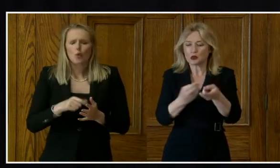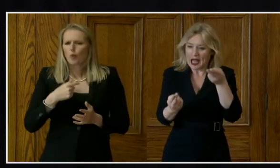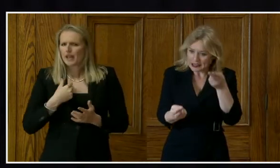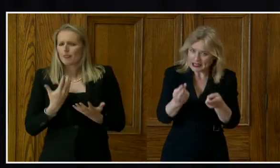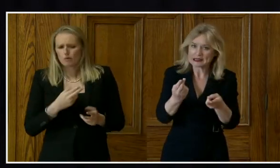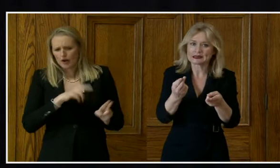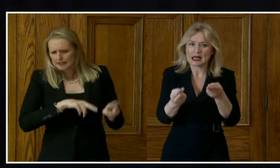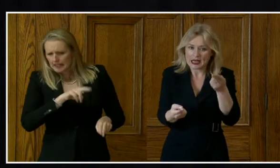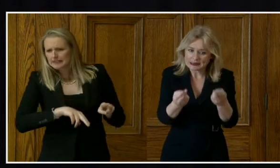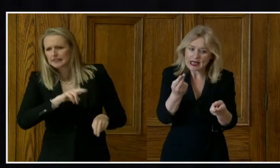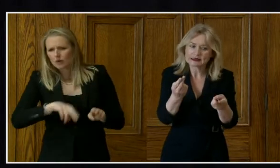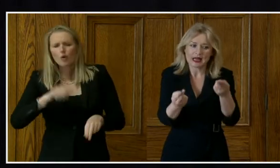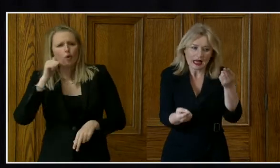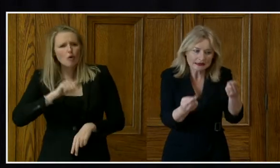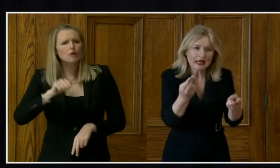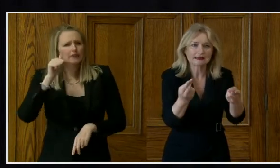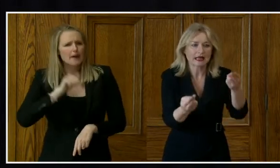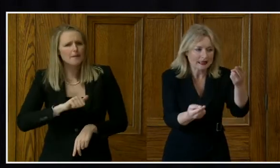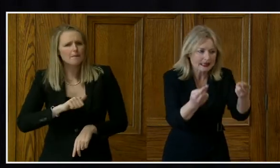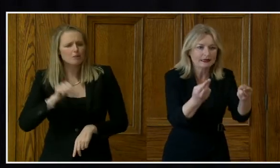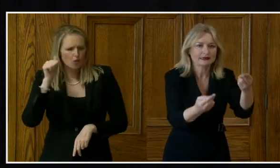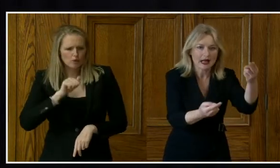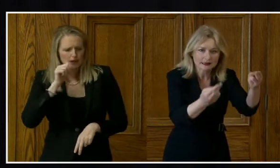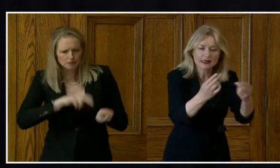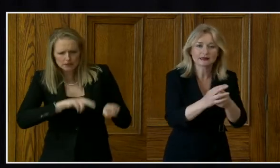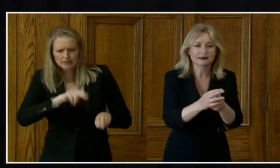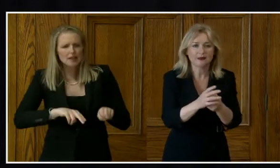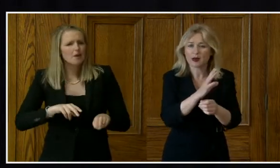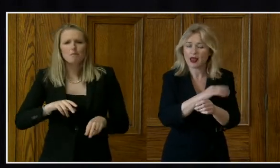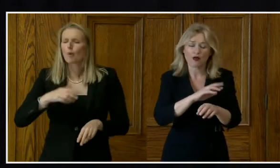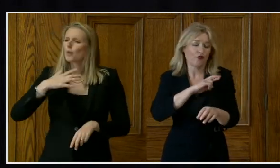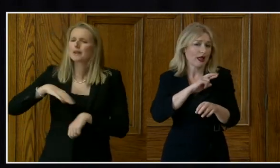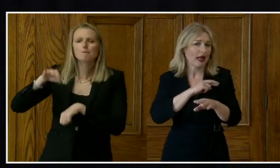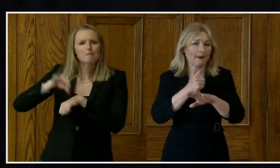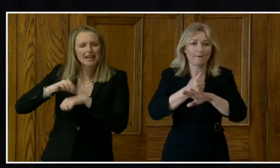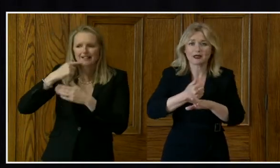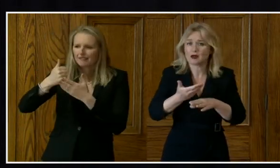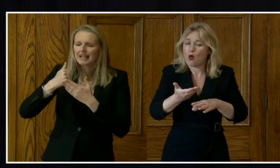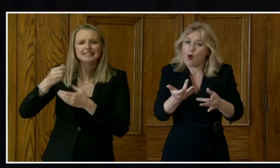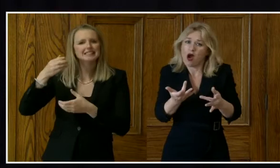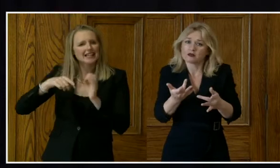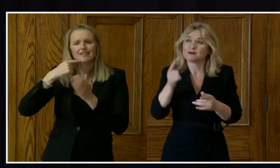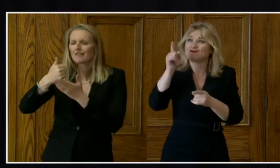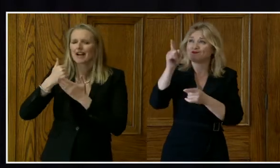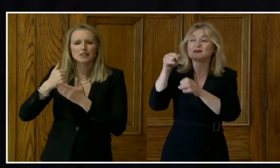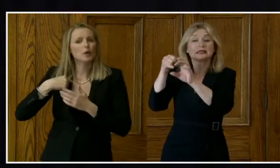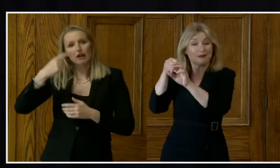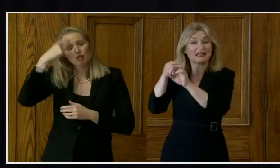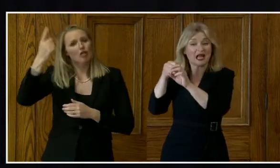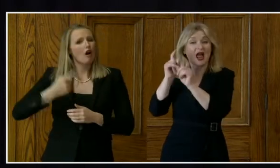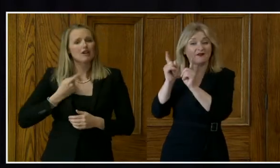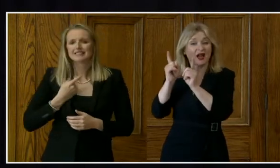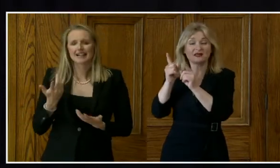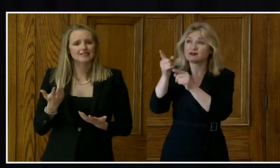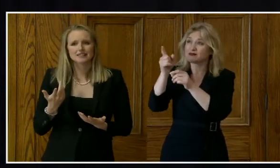earlier, this will be based on the medical advice and scientific advice. But where there's little prospect of